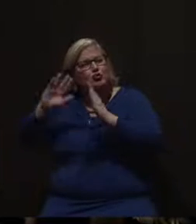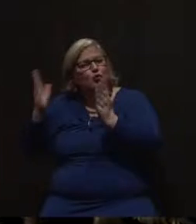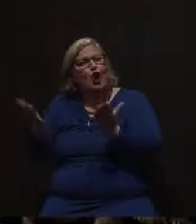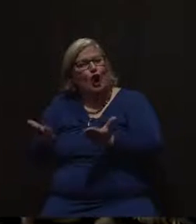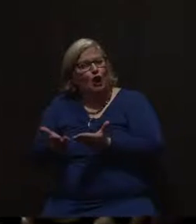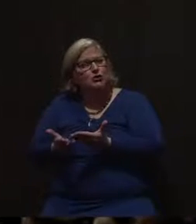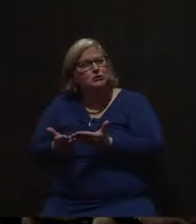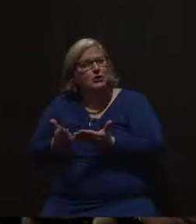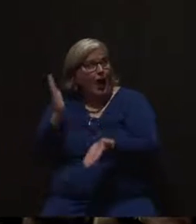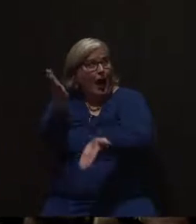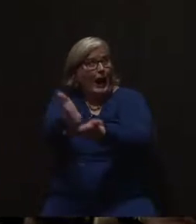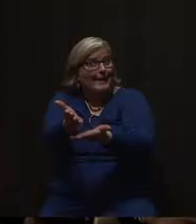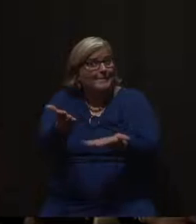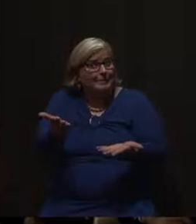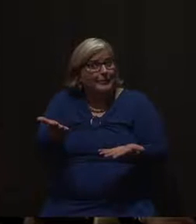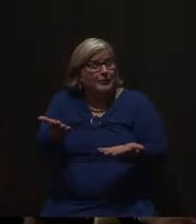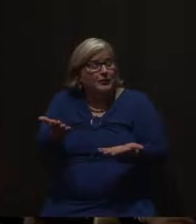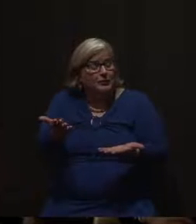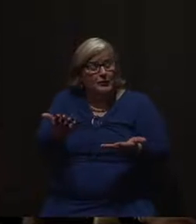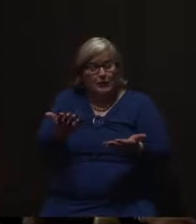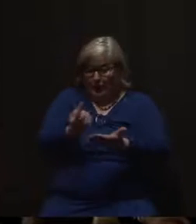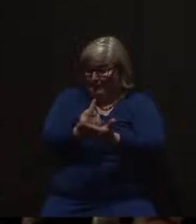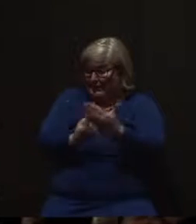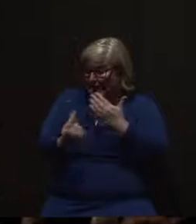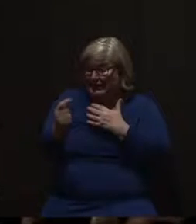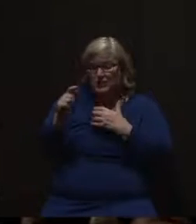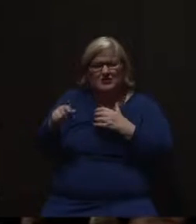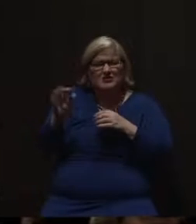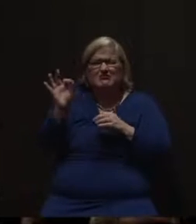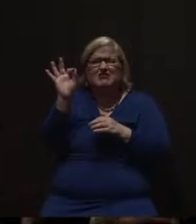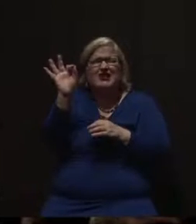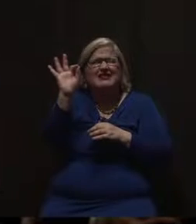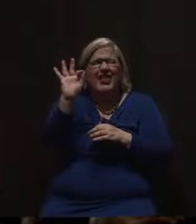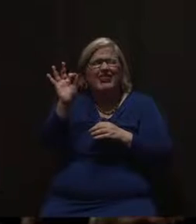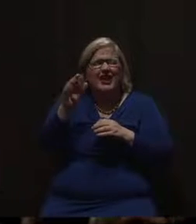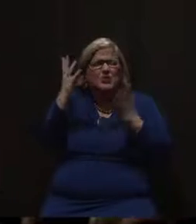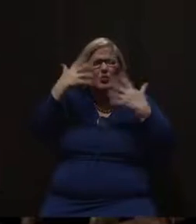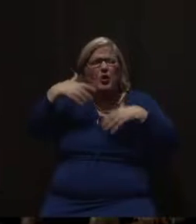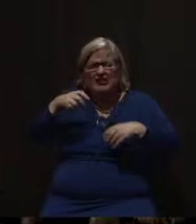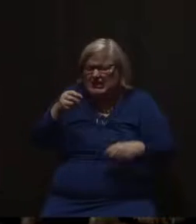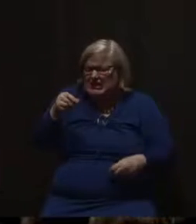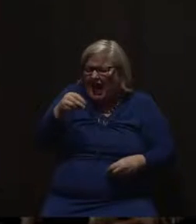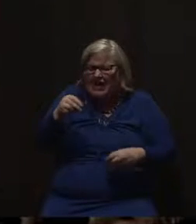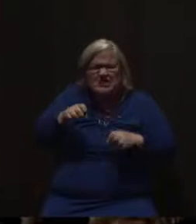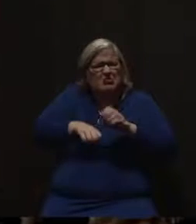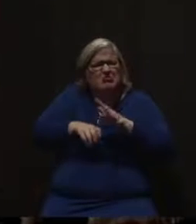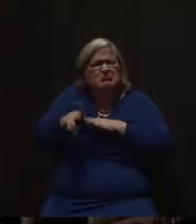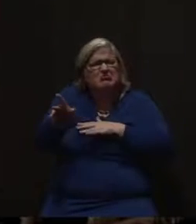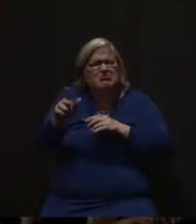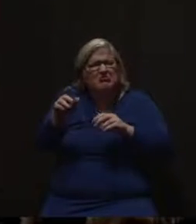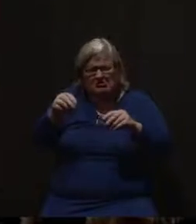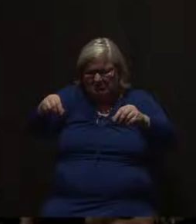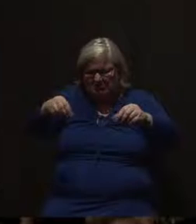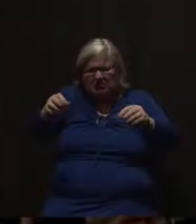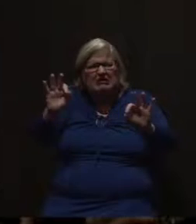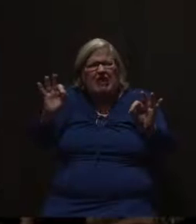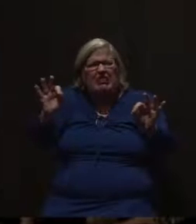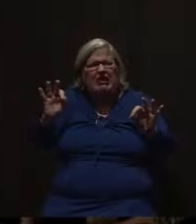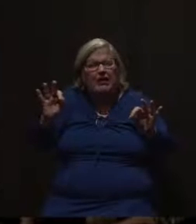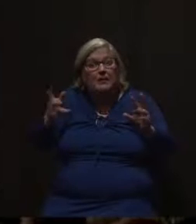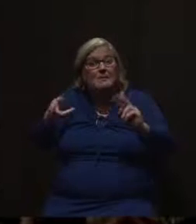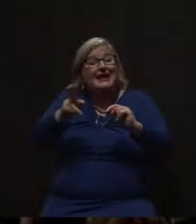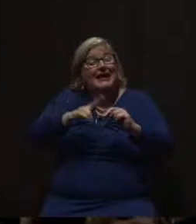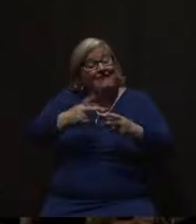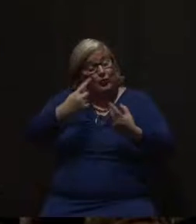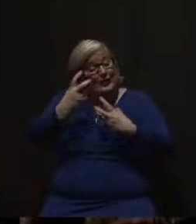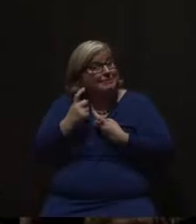And we're individuals on a speck of dust hurtling through the universe, basically. But if we perceive